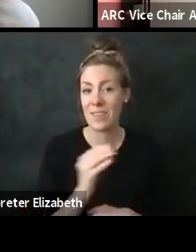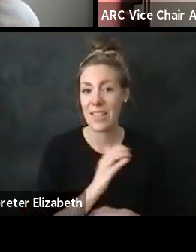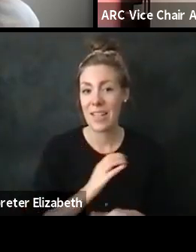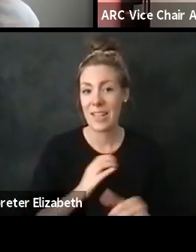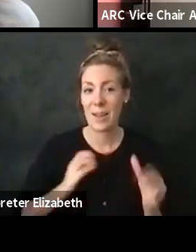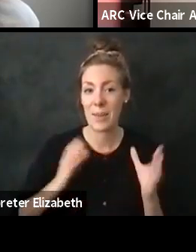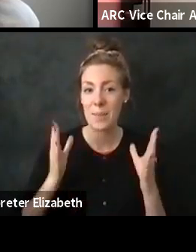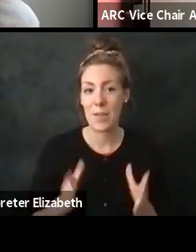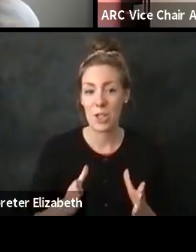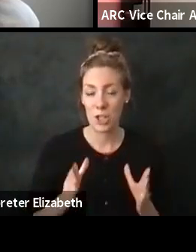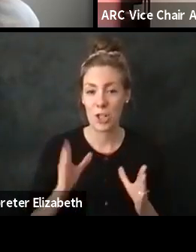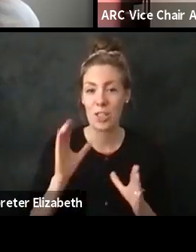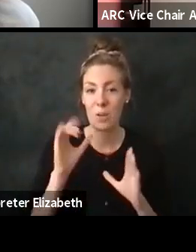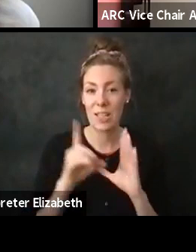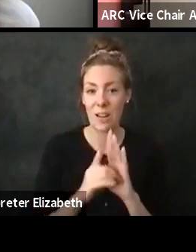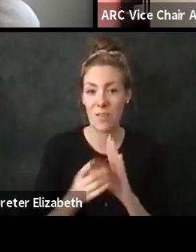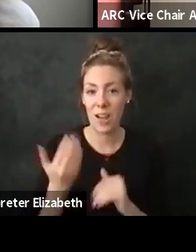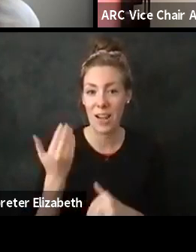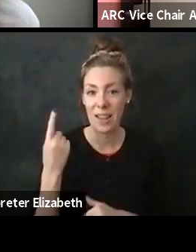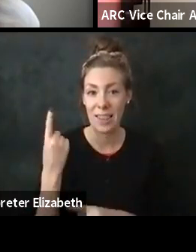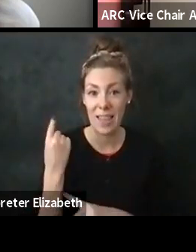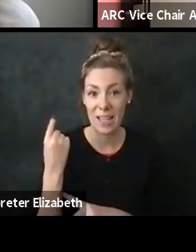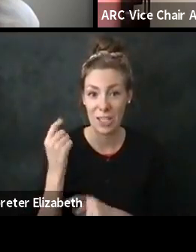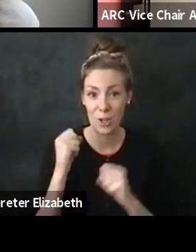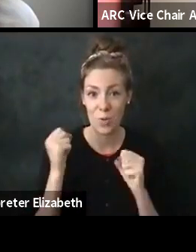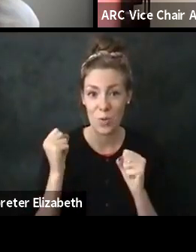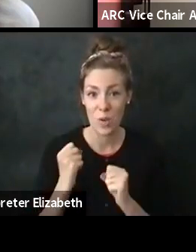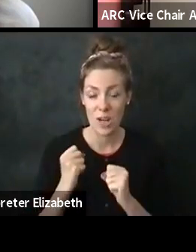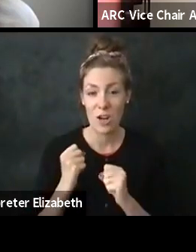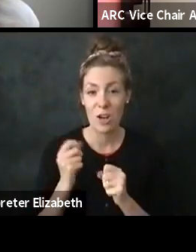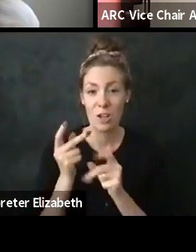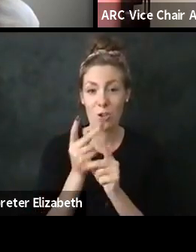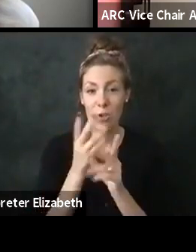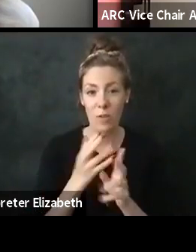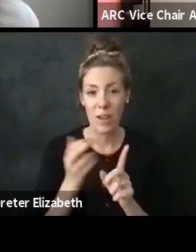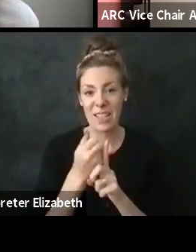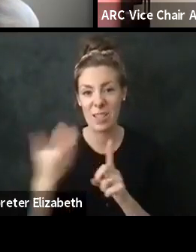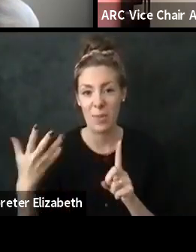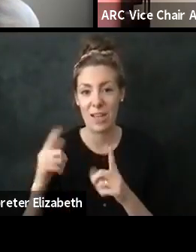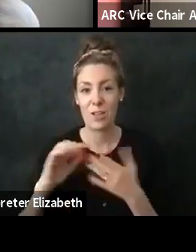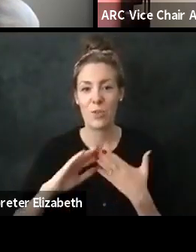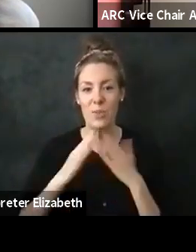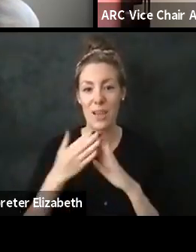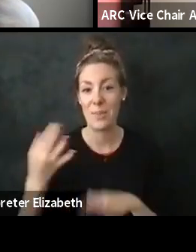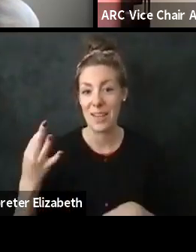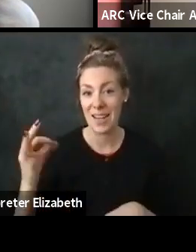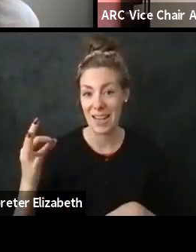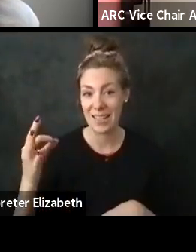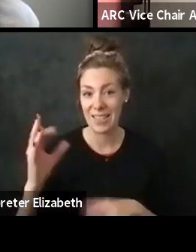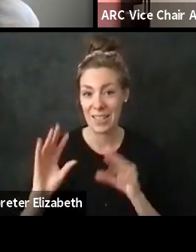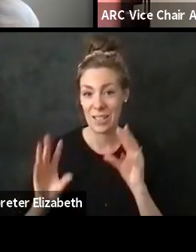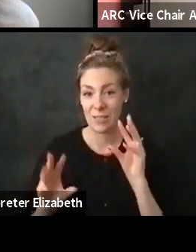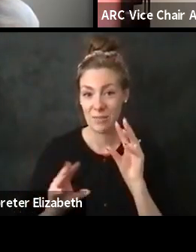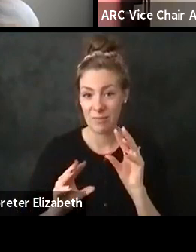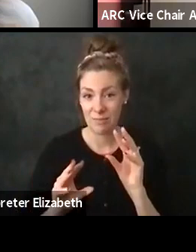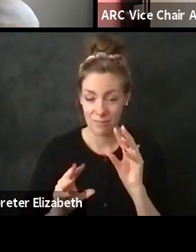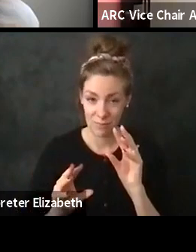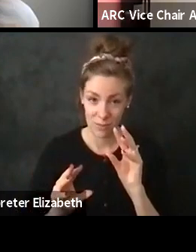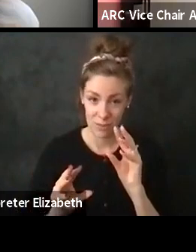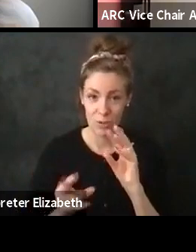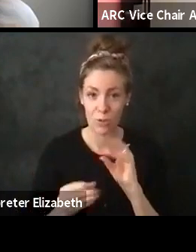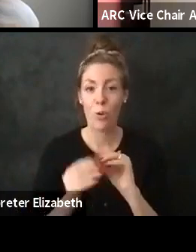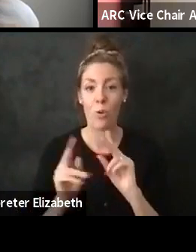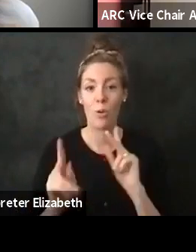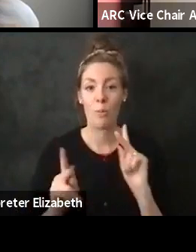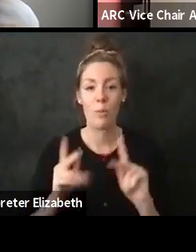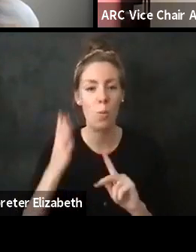were identified last winter, and the supervisors expanded that to 19, just so that we could be